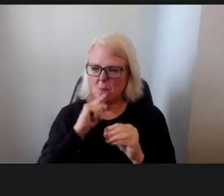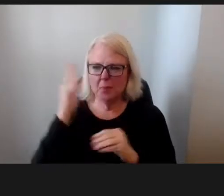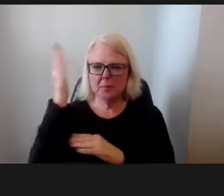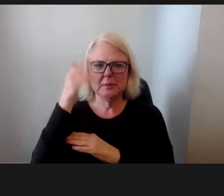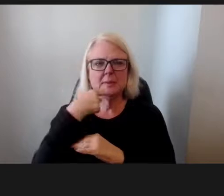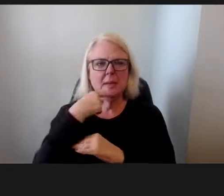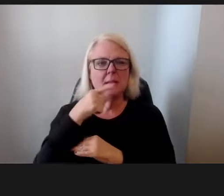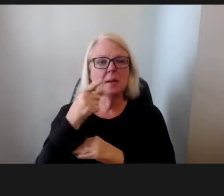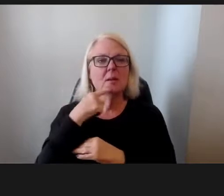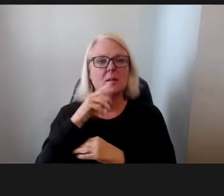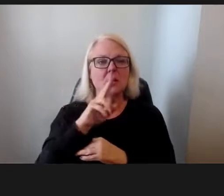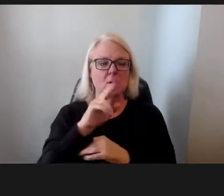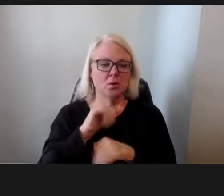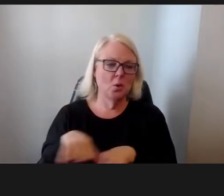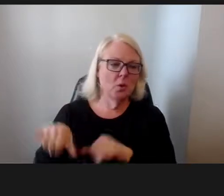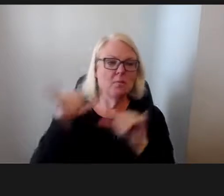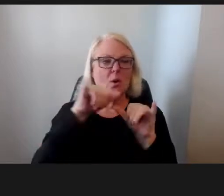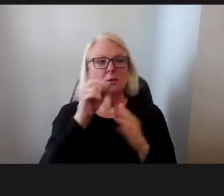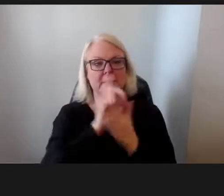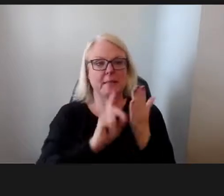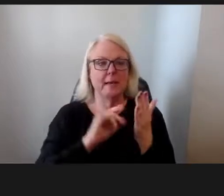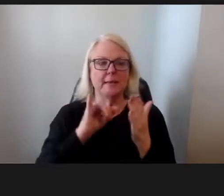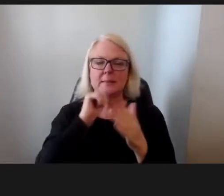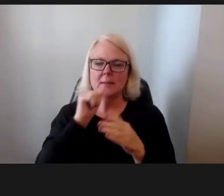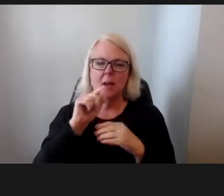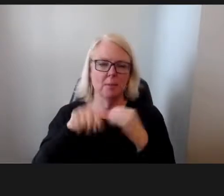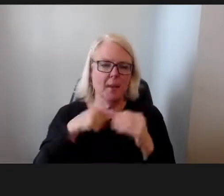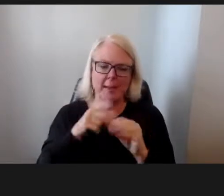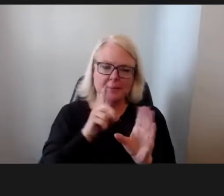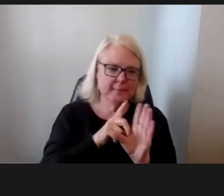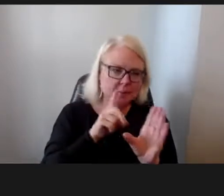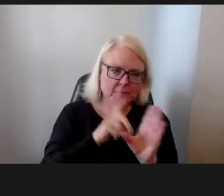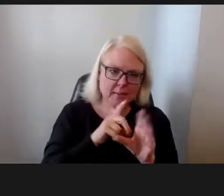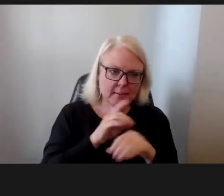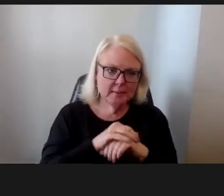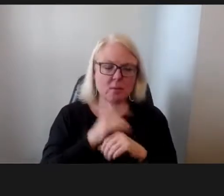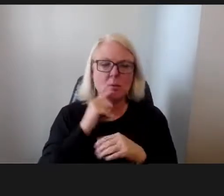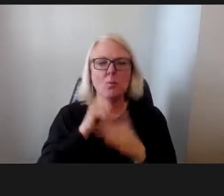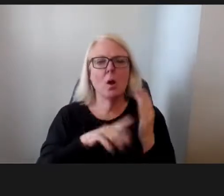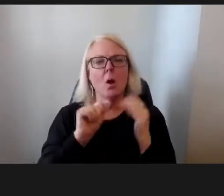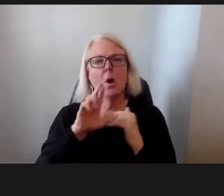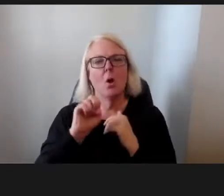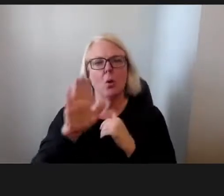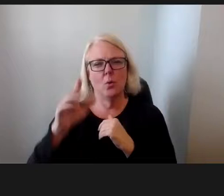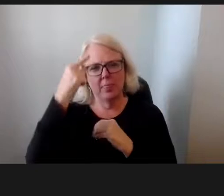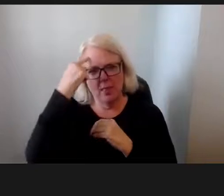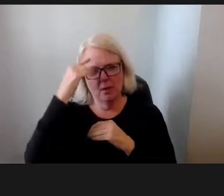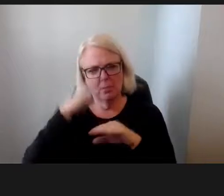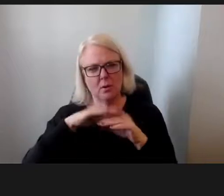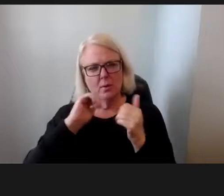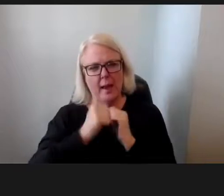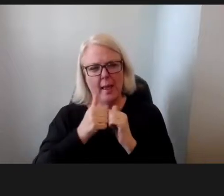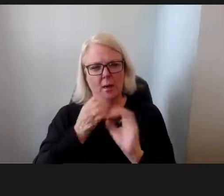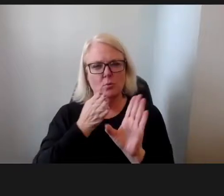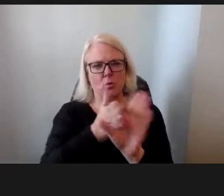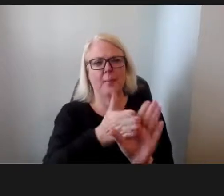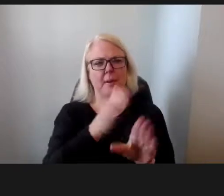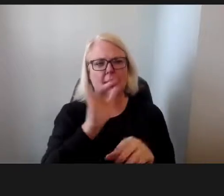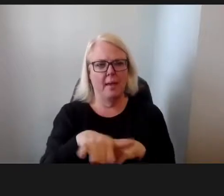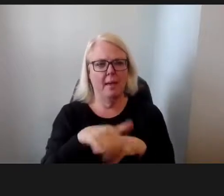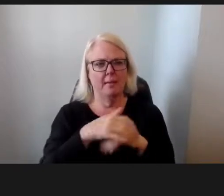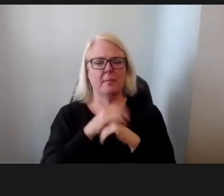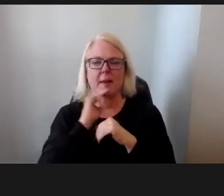said universal design is not about disability. What are your thoughts on how to interrupt this,